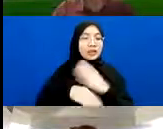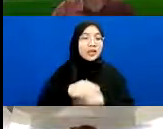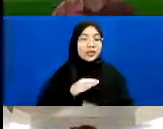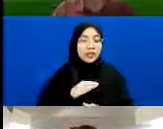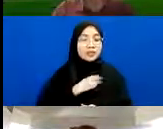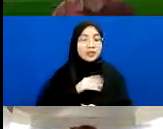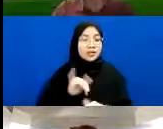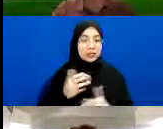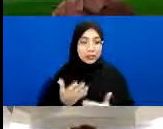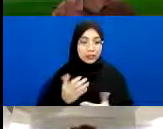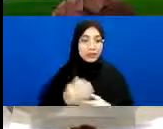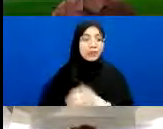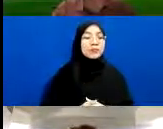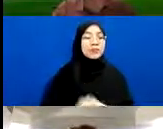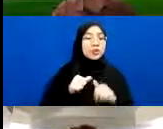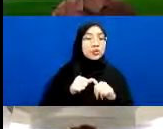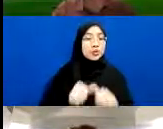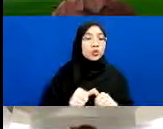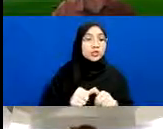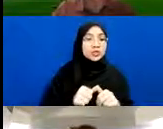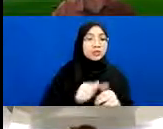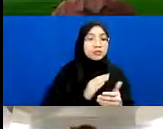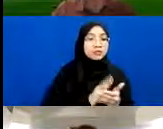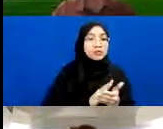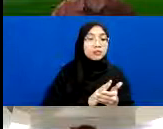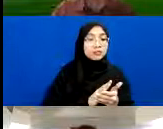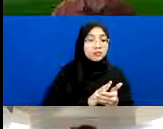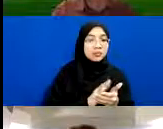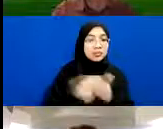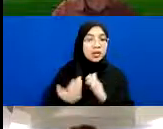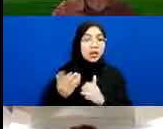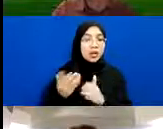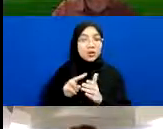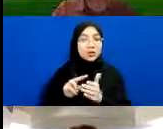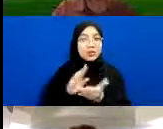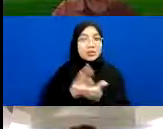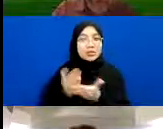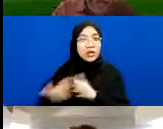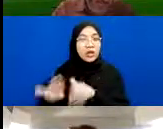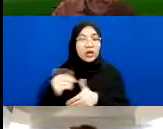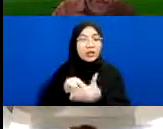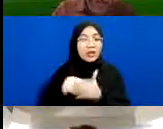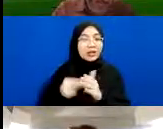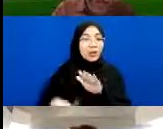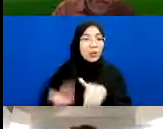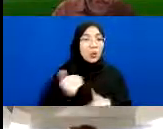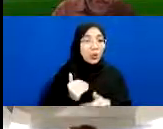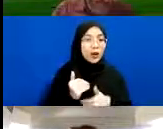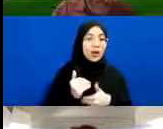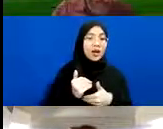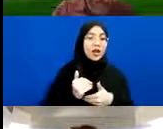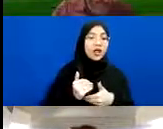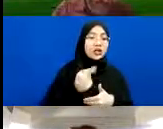critical theory which provides a basis for academics, practitioners, and activists alike to push for social